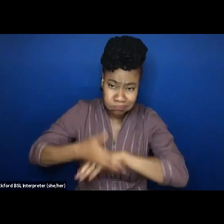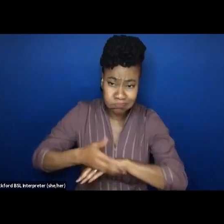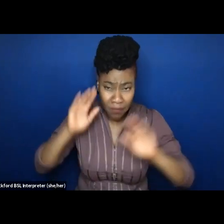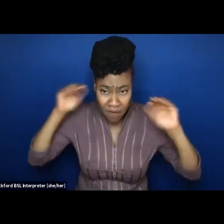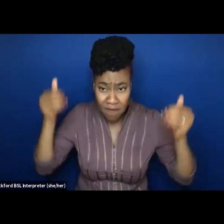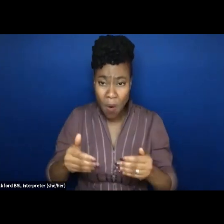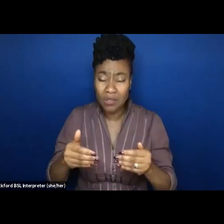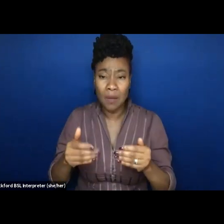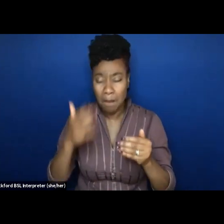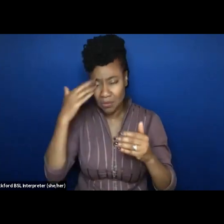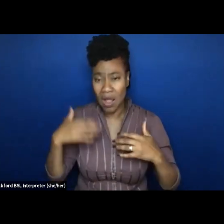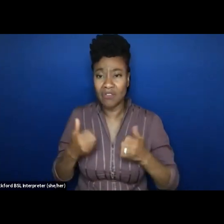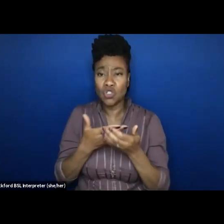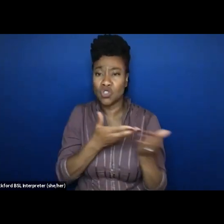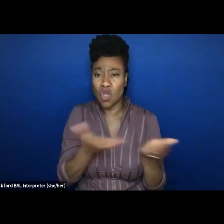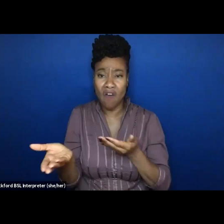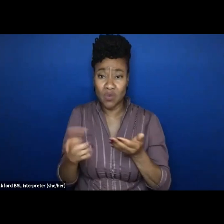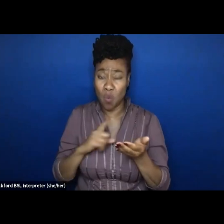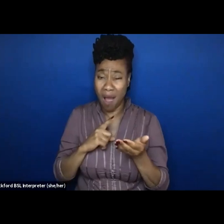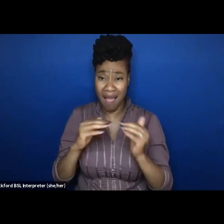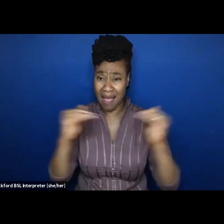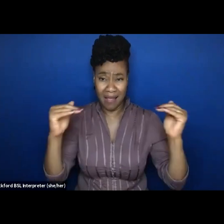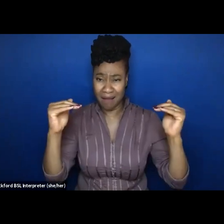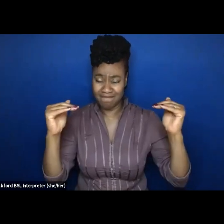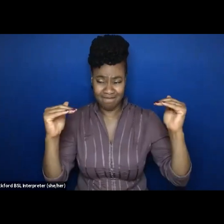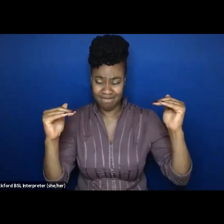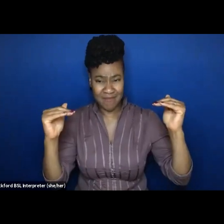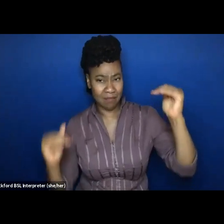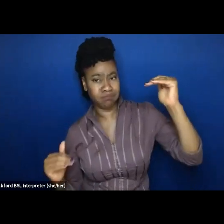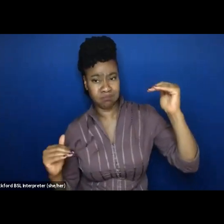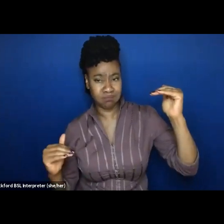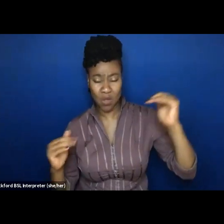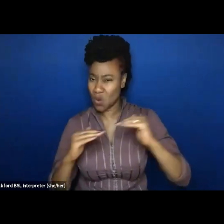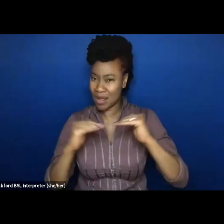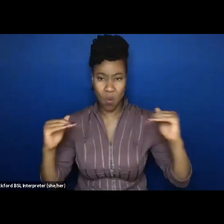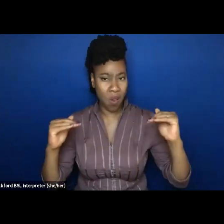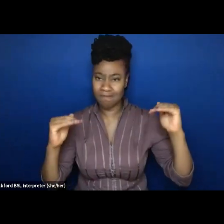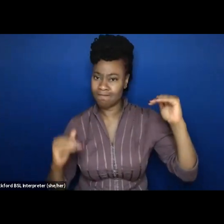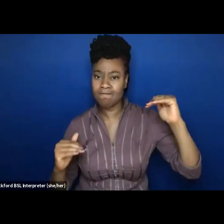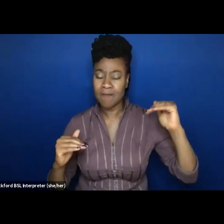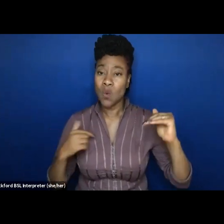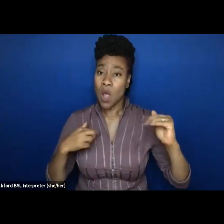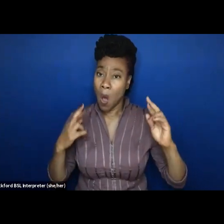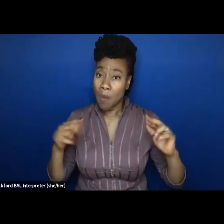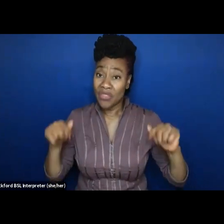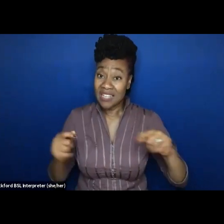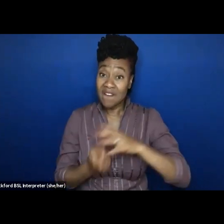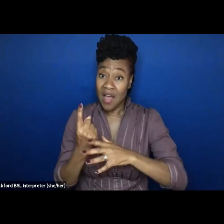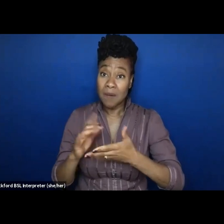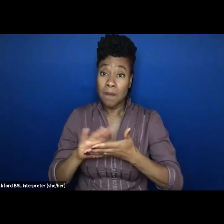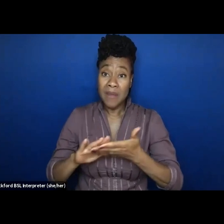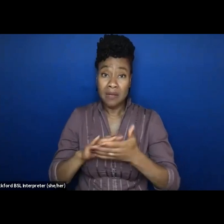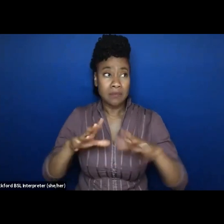services. And we're hoping that this vital event will stimulate a much needed conversation. So it's over to